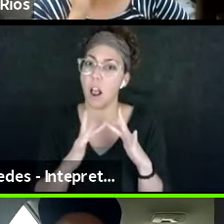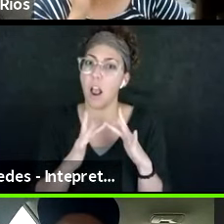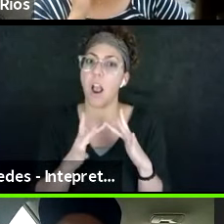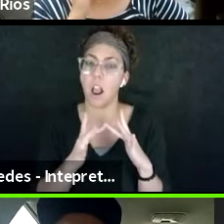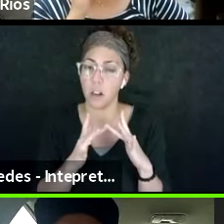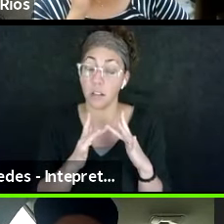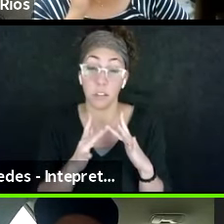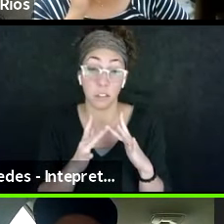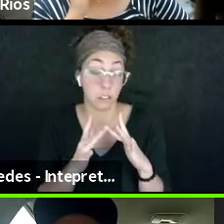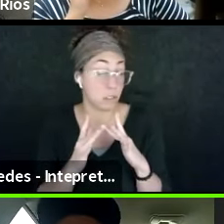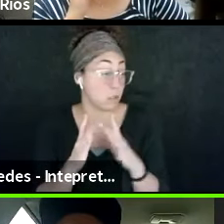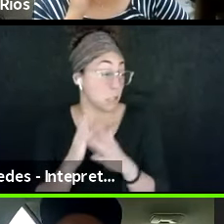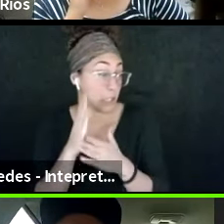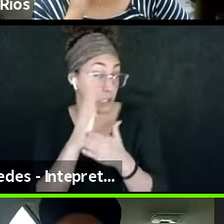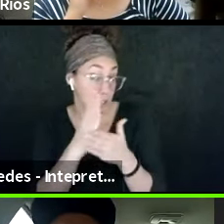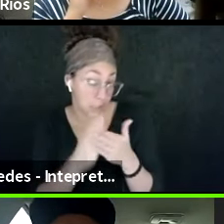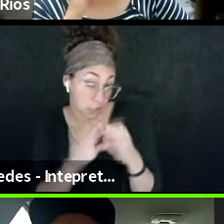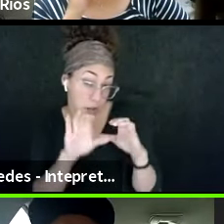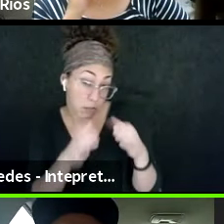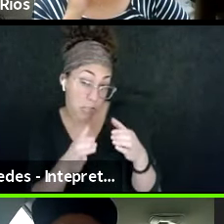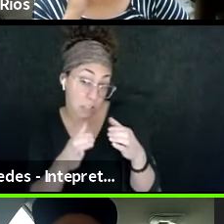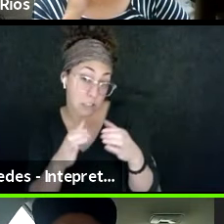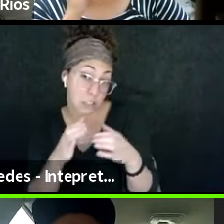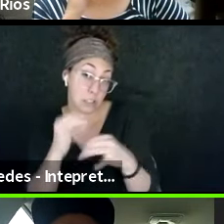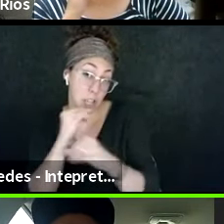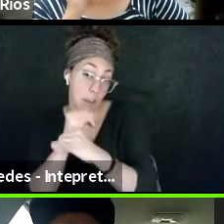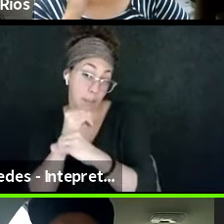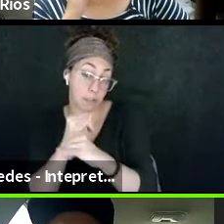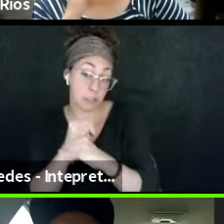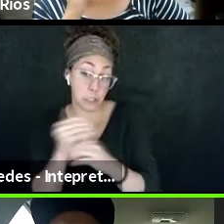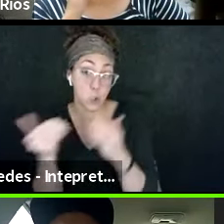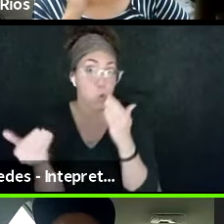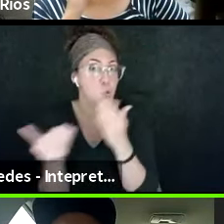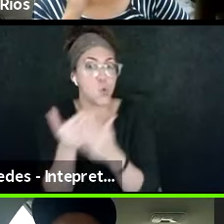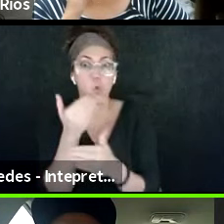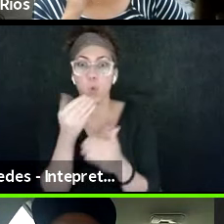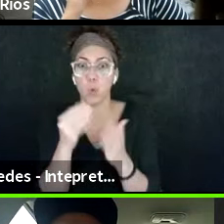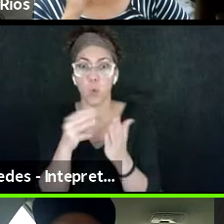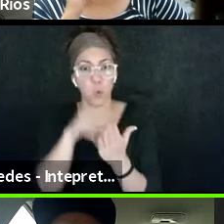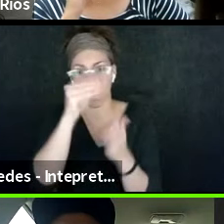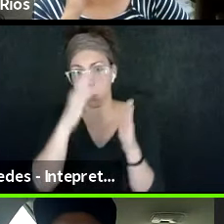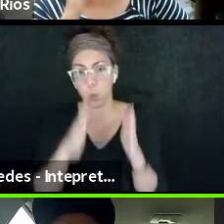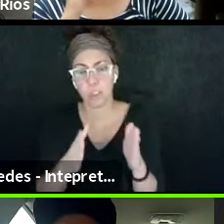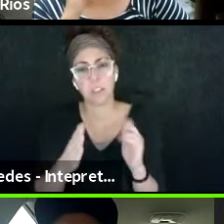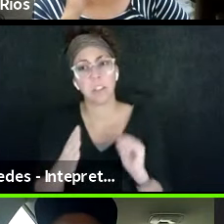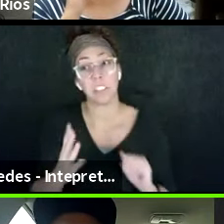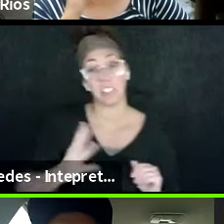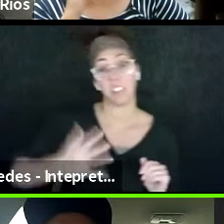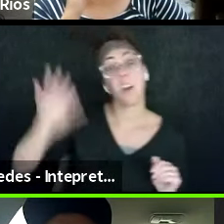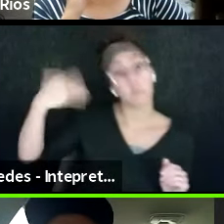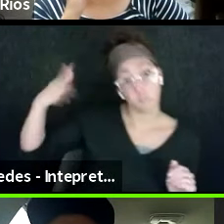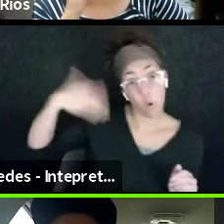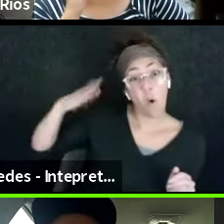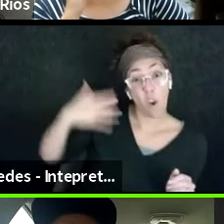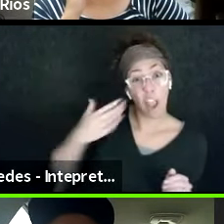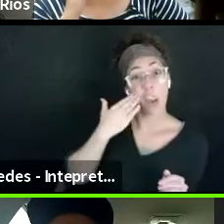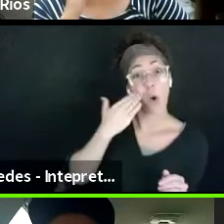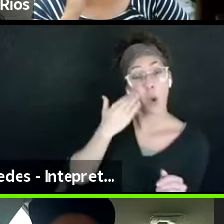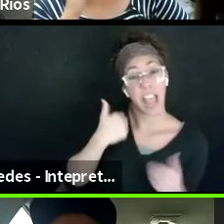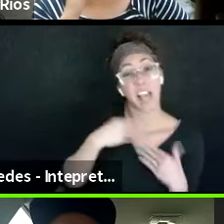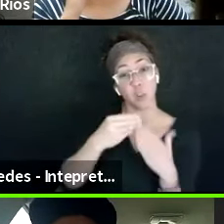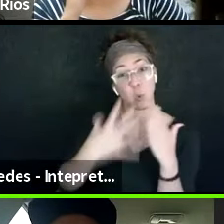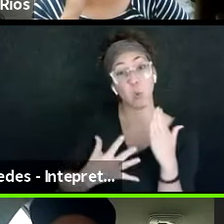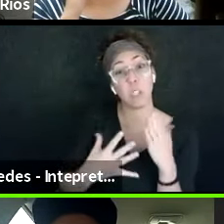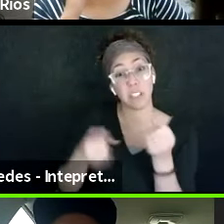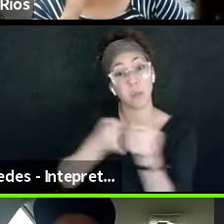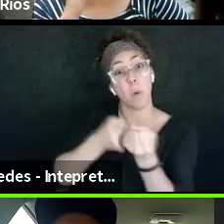that are on campus and we have brand new students, I know in previous semesters there were student ambassadors that help students